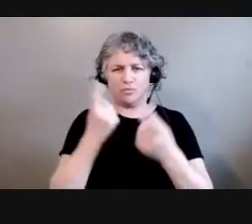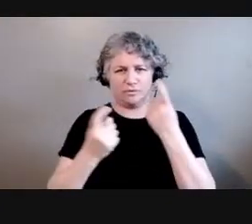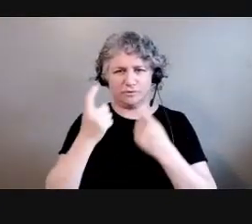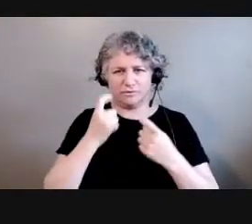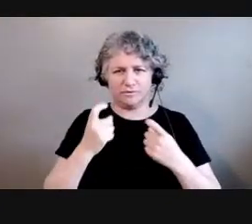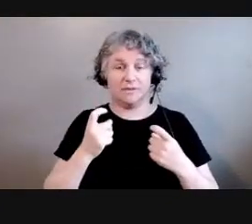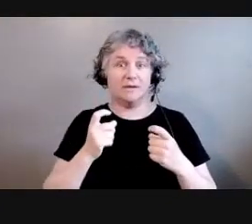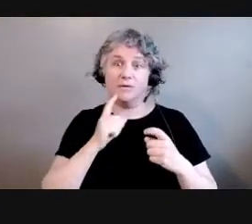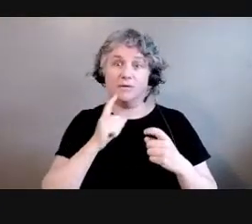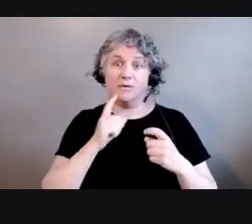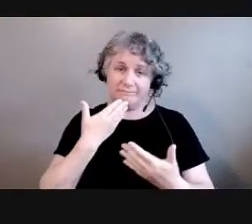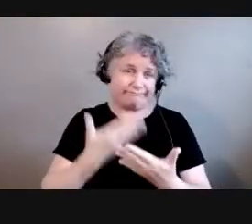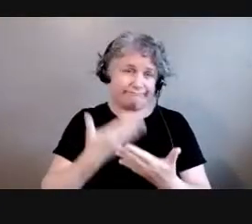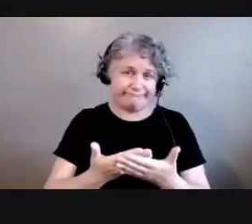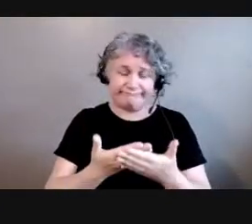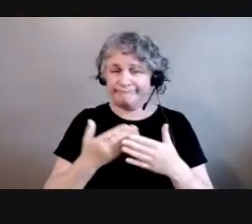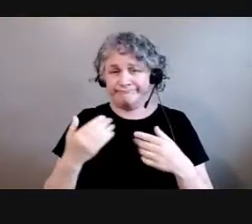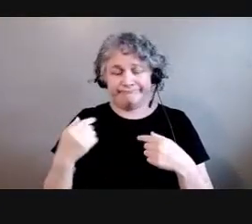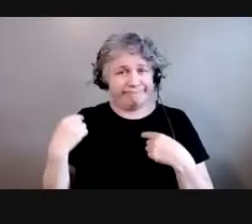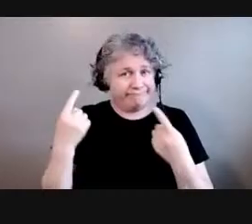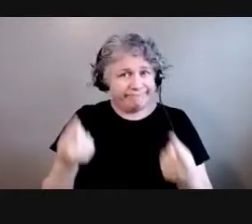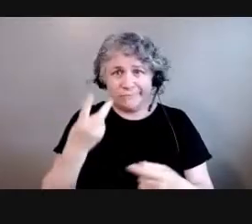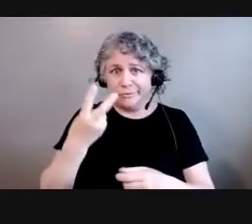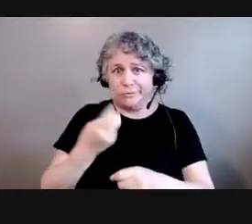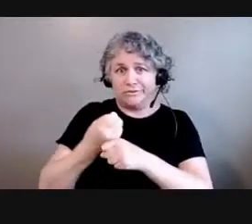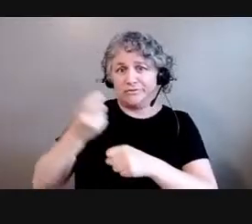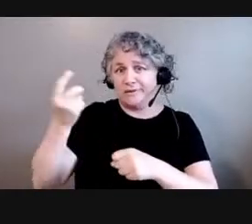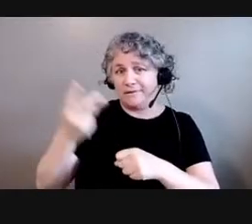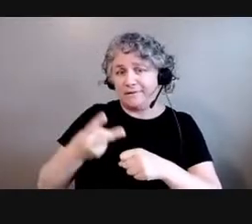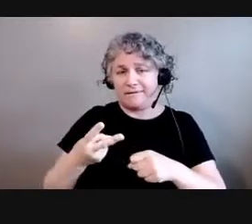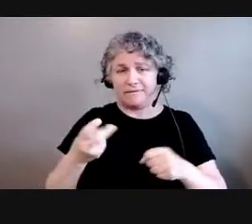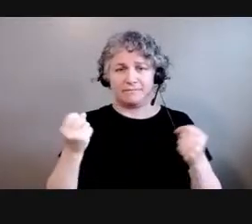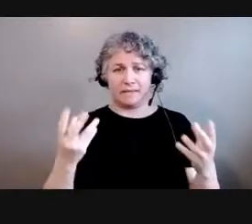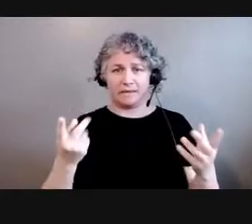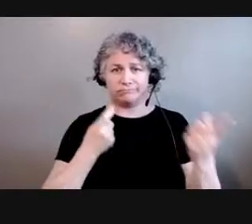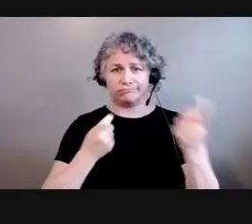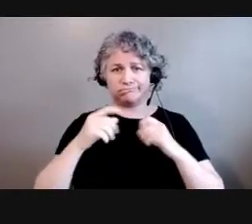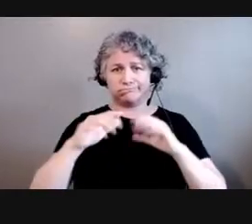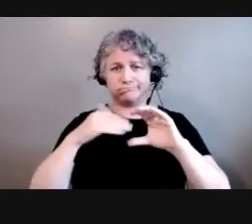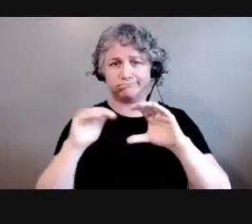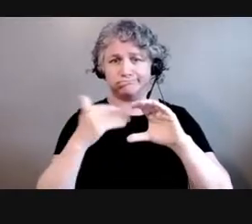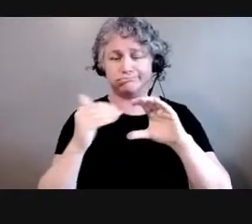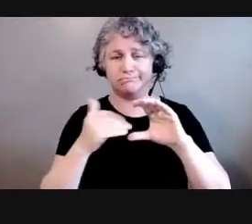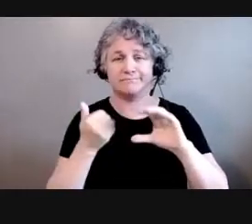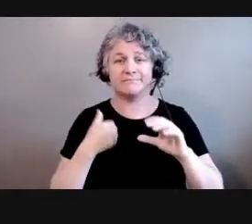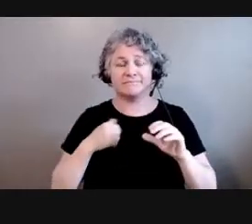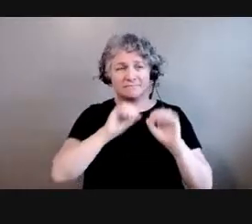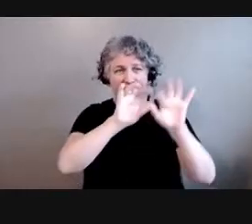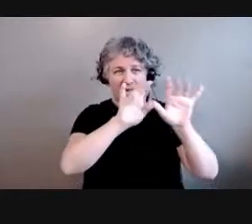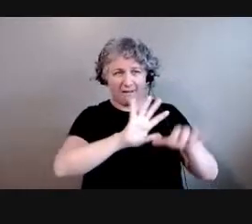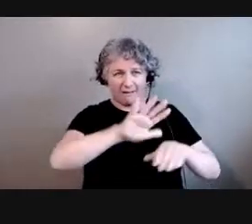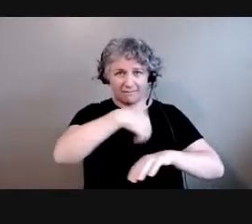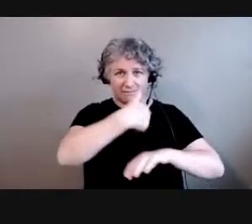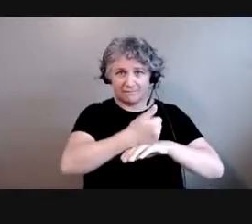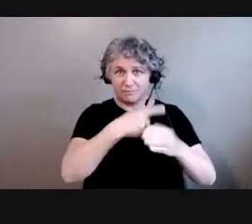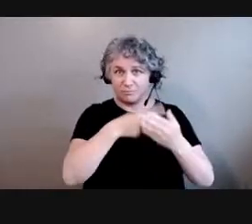last 2.5 years, and we hope that you all enjoy the programming we have planned for this week.